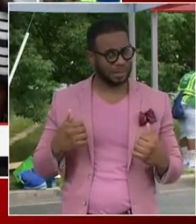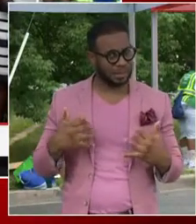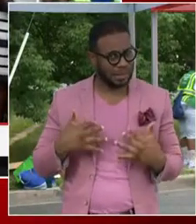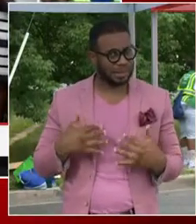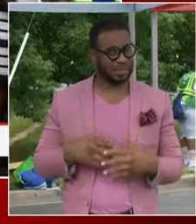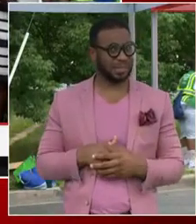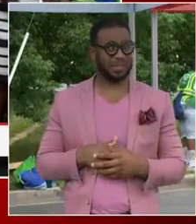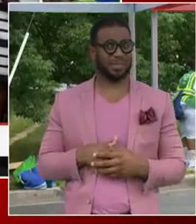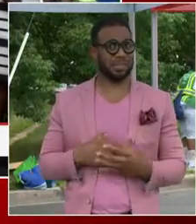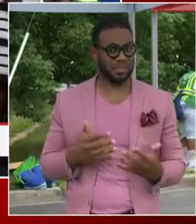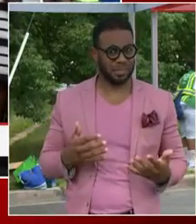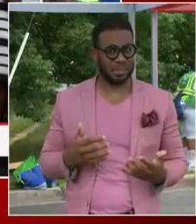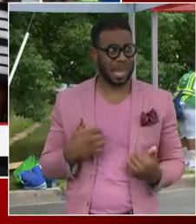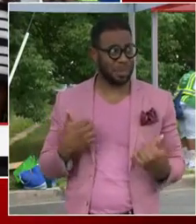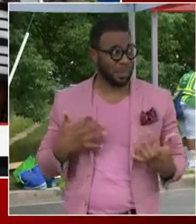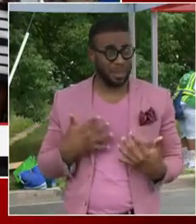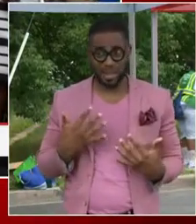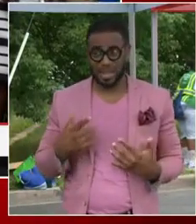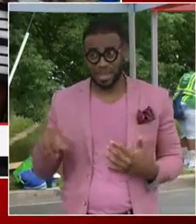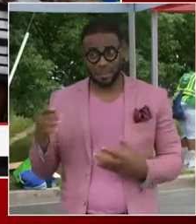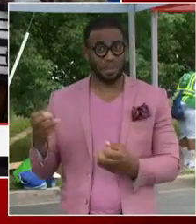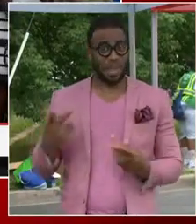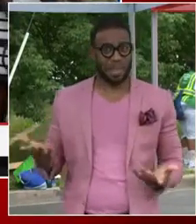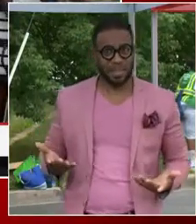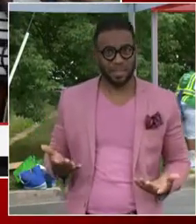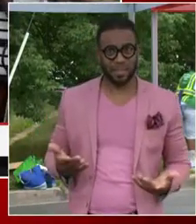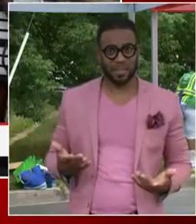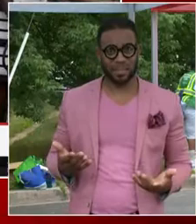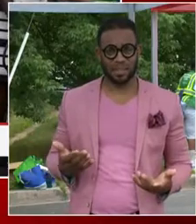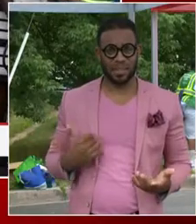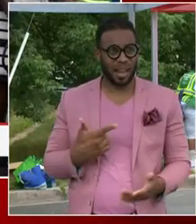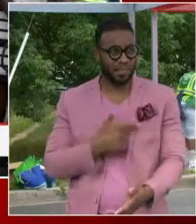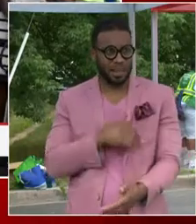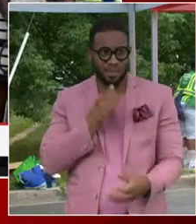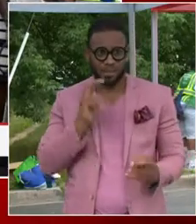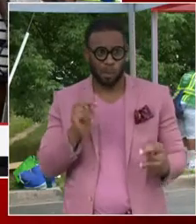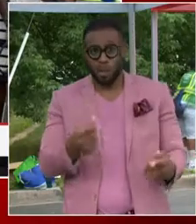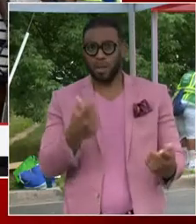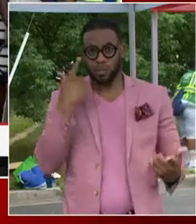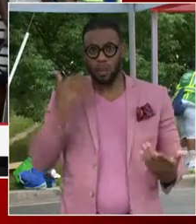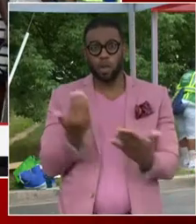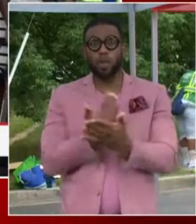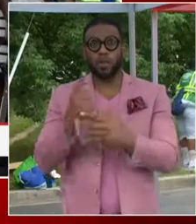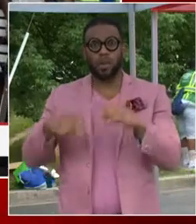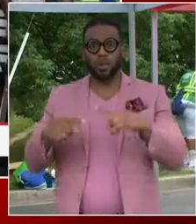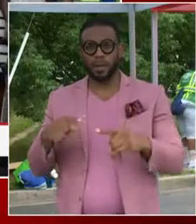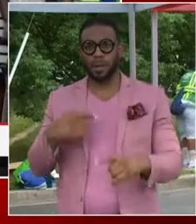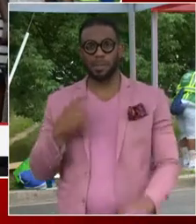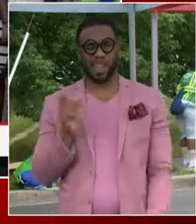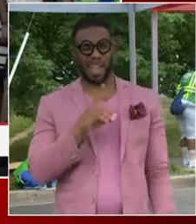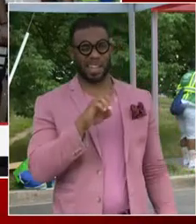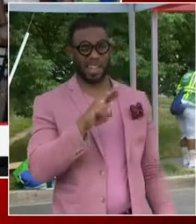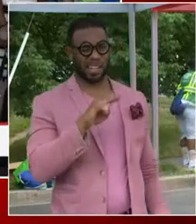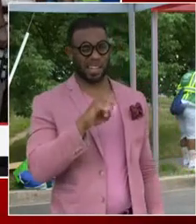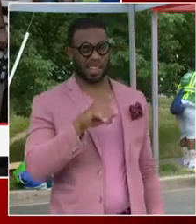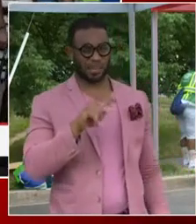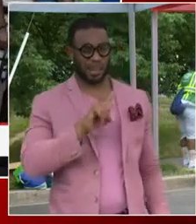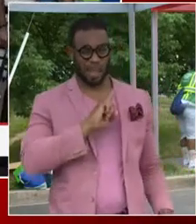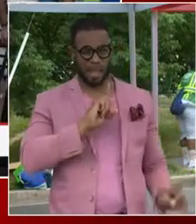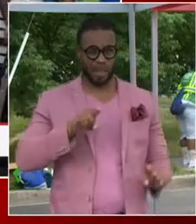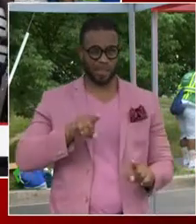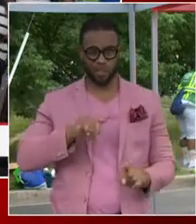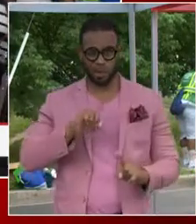in, going out, and I'm afraid of them coming back here, and our vaccine won't be any good. Right. Let me ask Dr. Nesbitt to address your